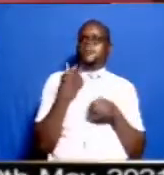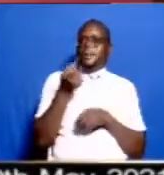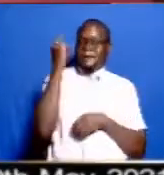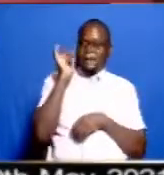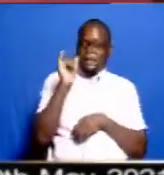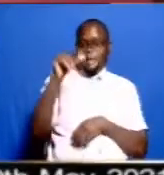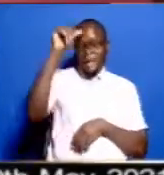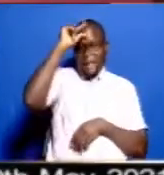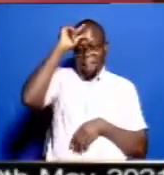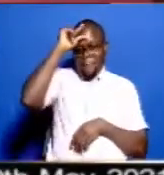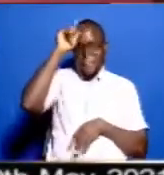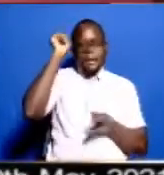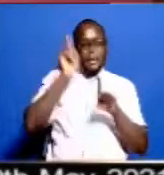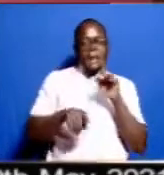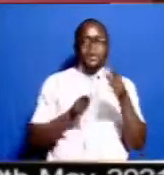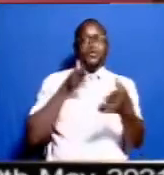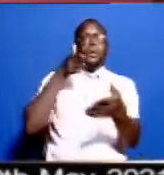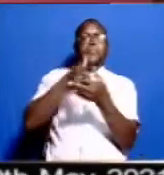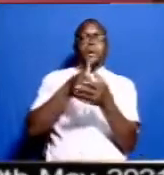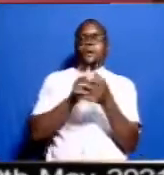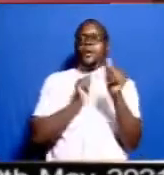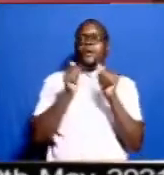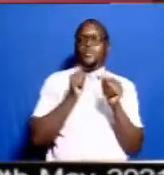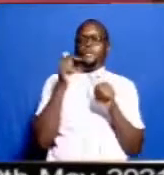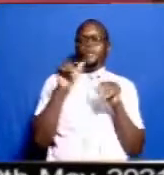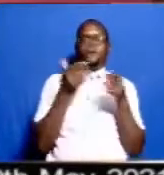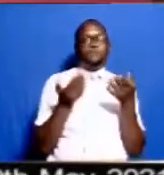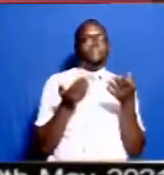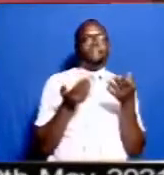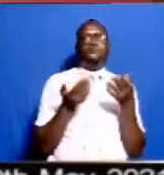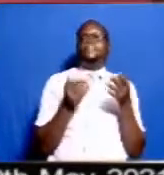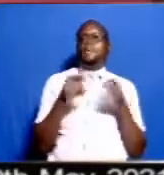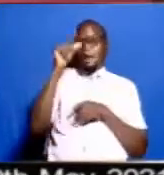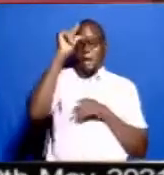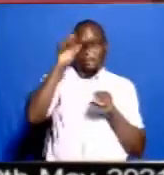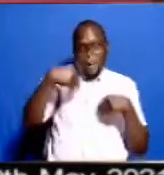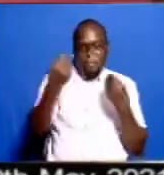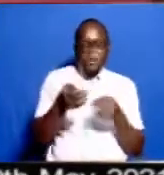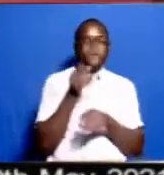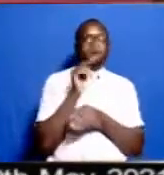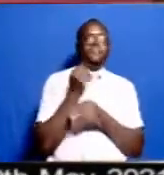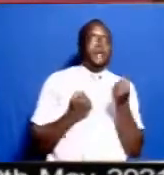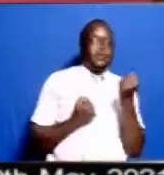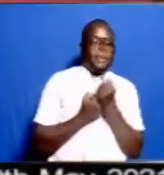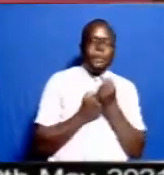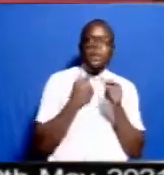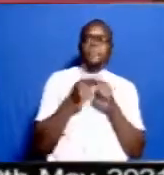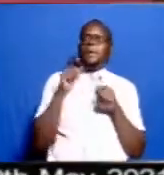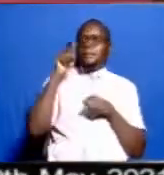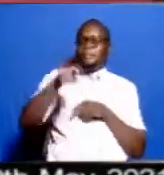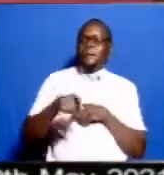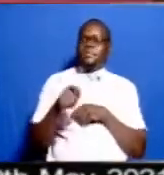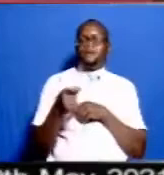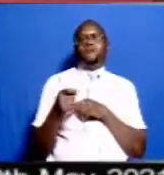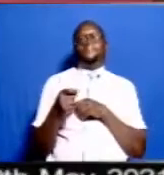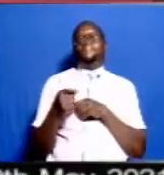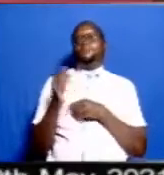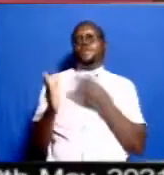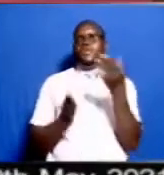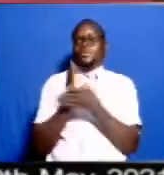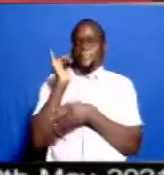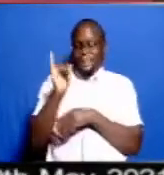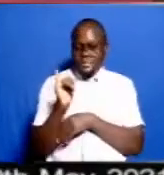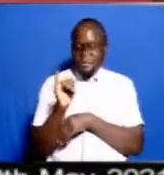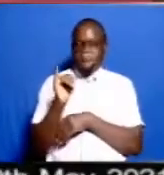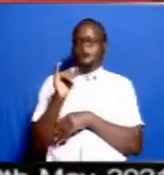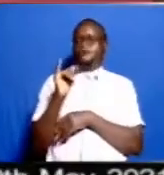that government cannot eradicate competition for the airline. Government can give them the cushion that they need, but they also have to step up and ensure that